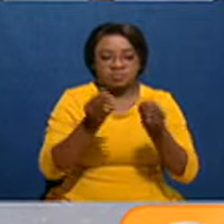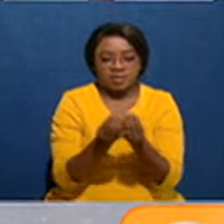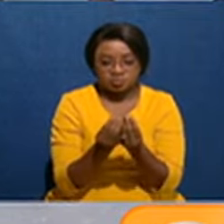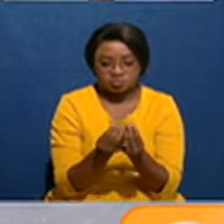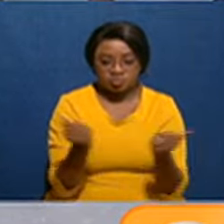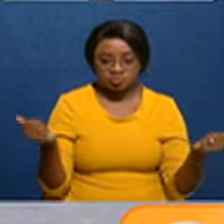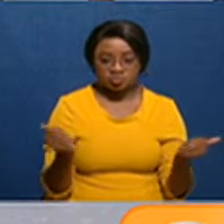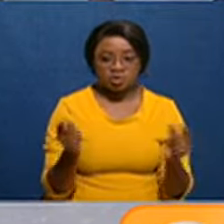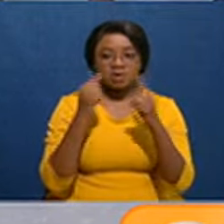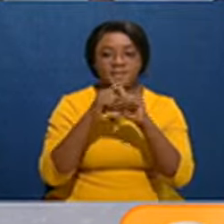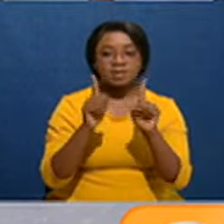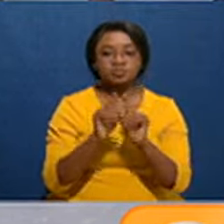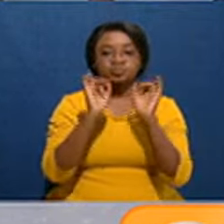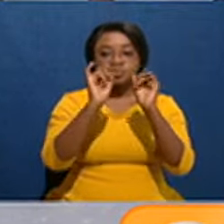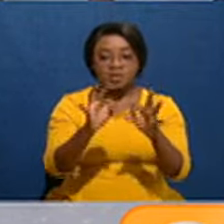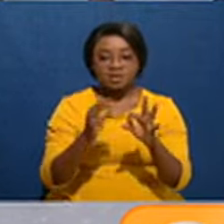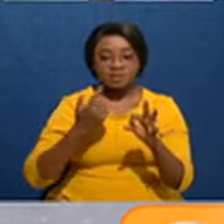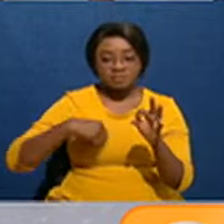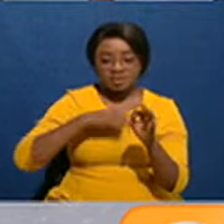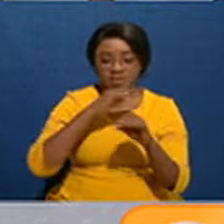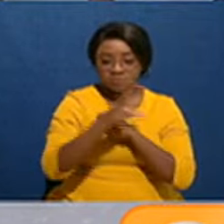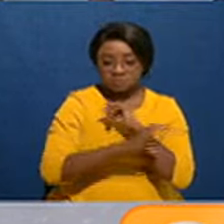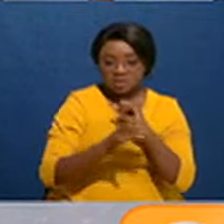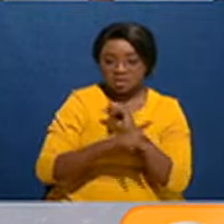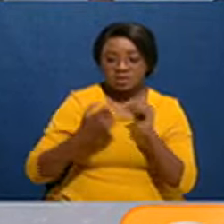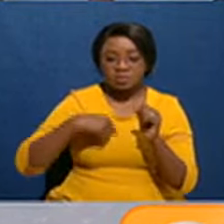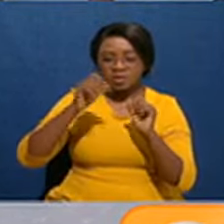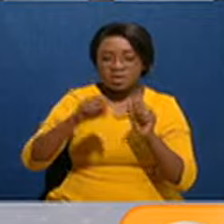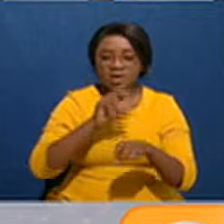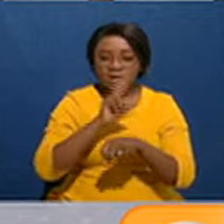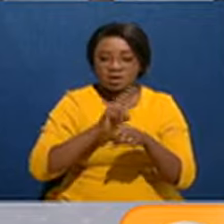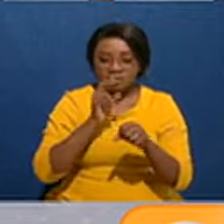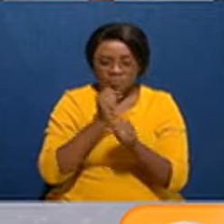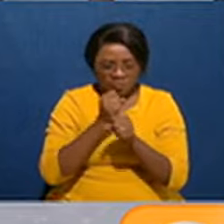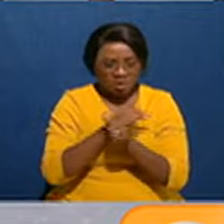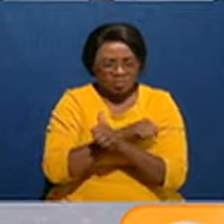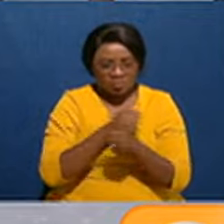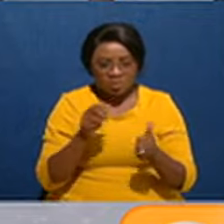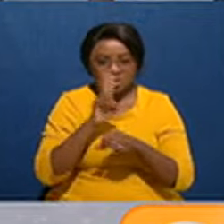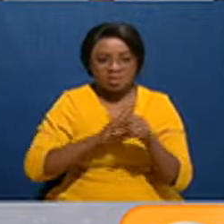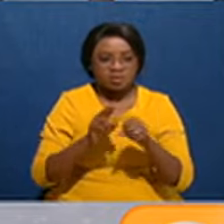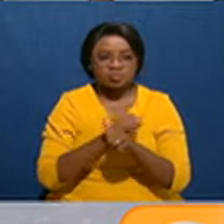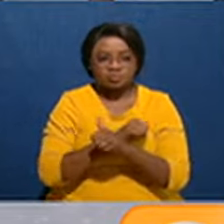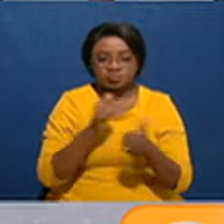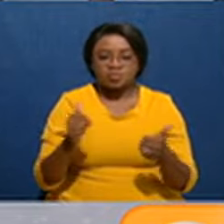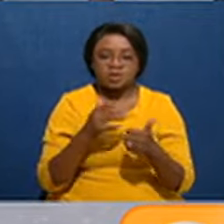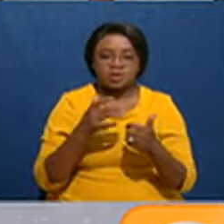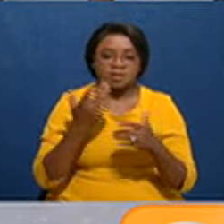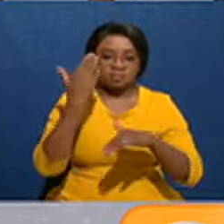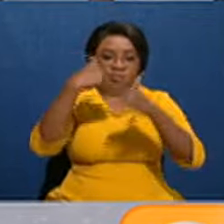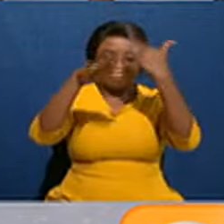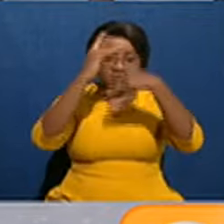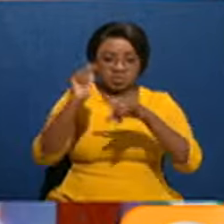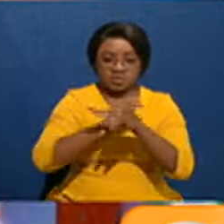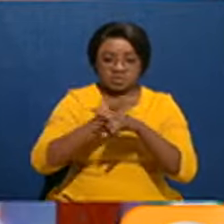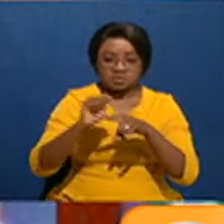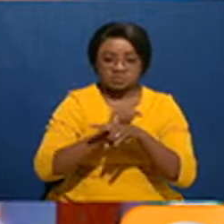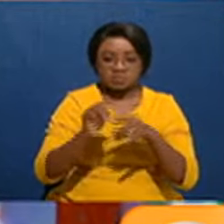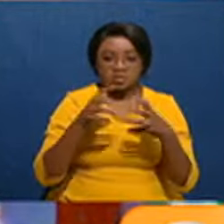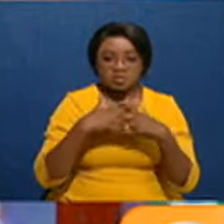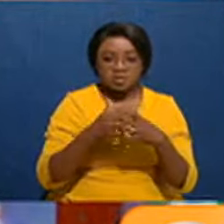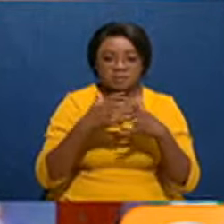if, as a country, we can make use of our professionally trained engineers, I can assure you that this menace is going